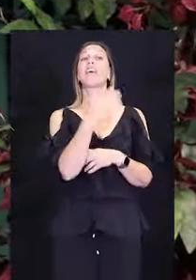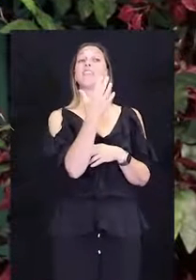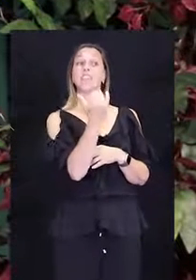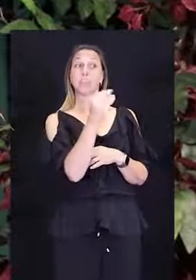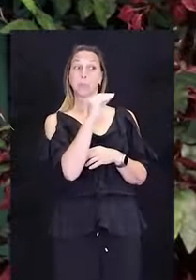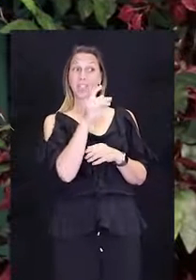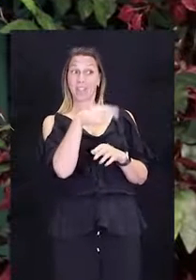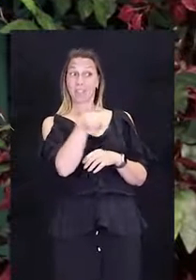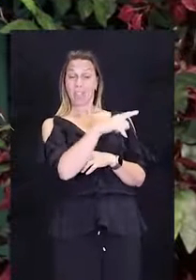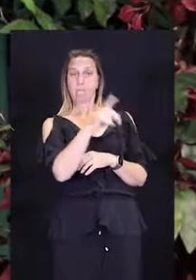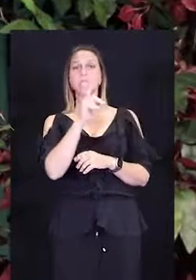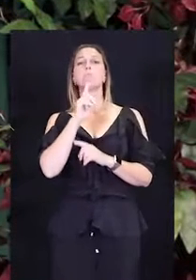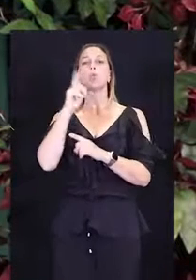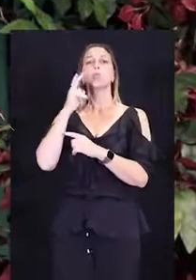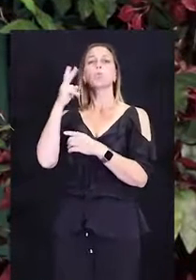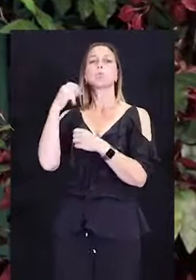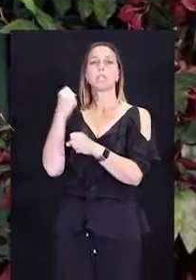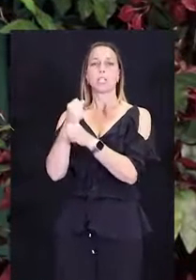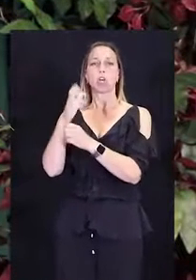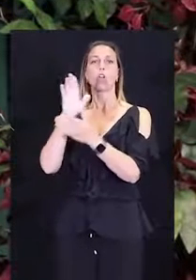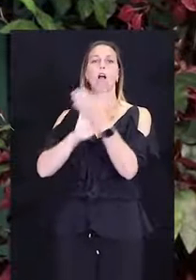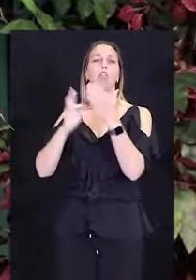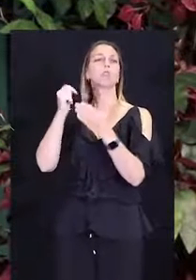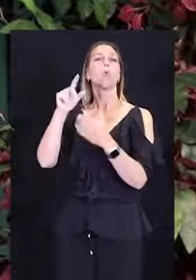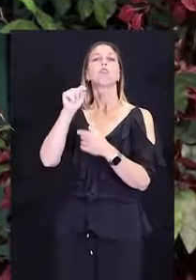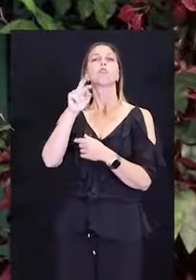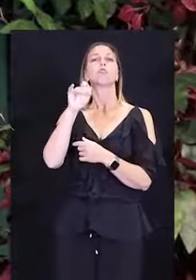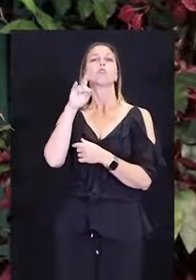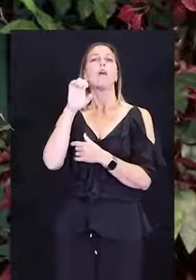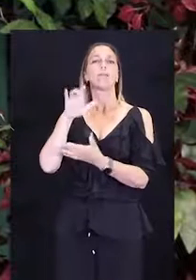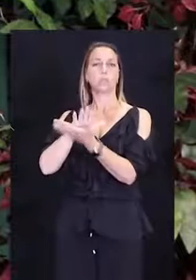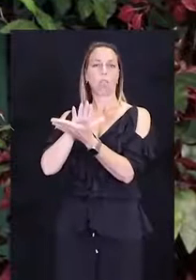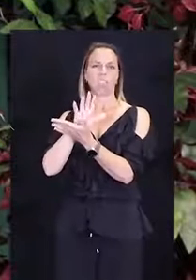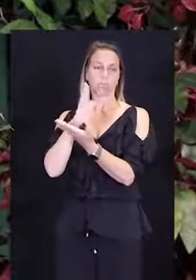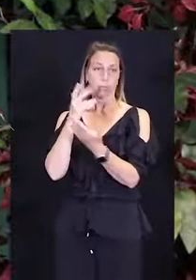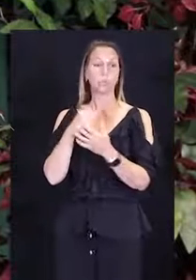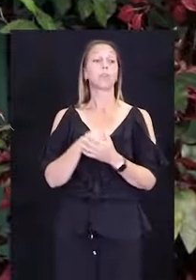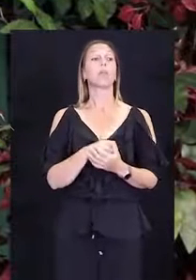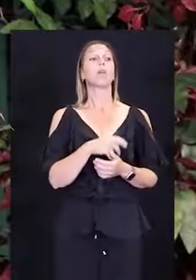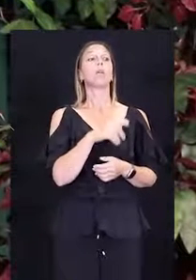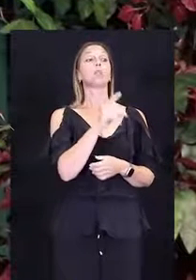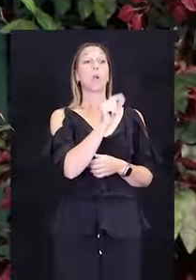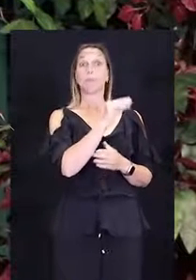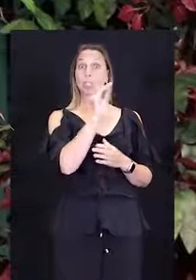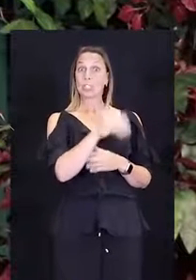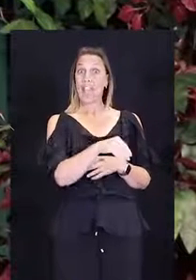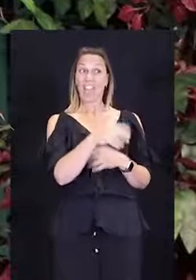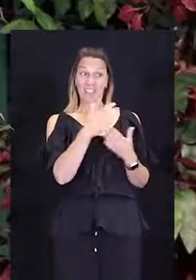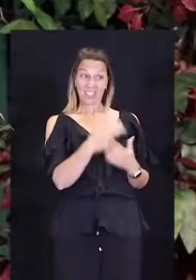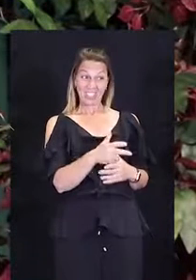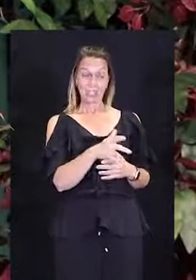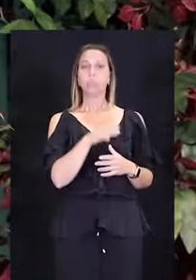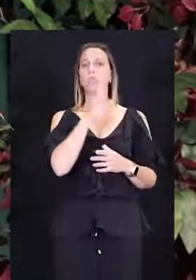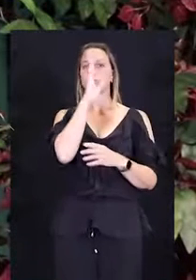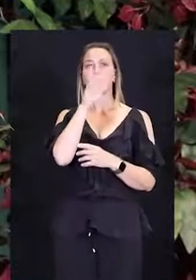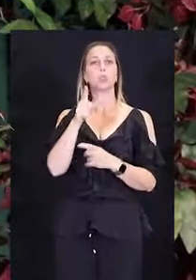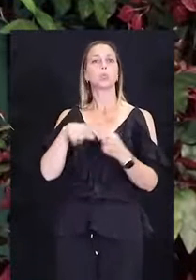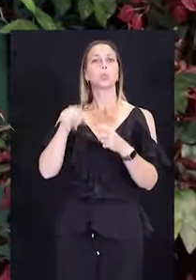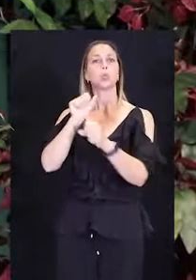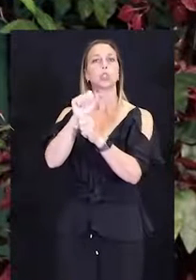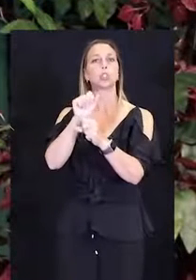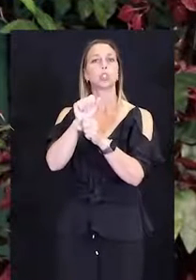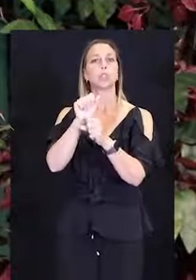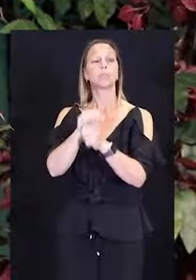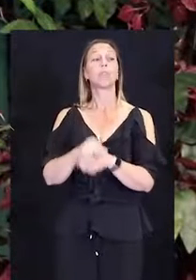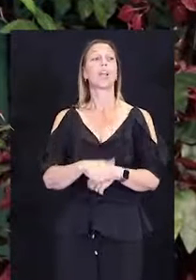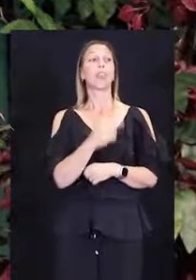and 15% are headed to a two-year college or trade school. 20% of the class will leave high school and enter the workforce,